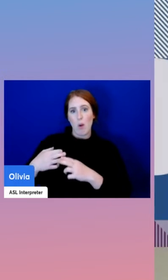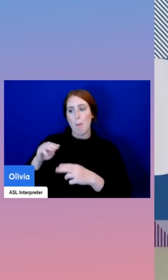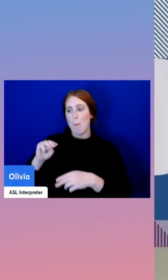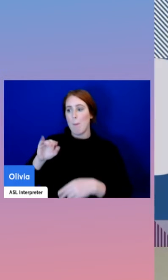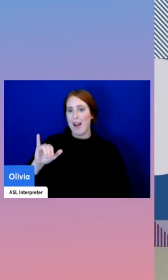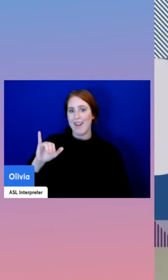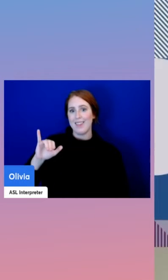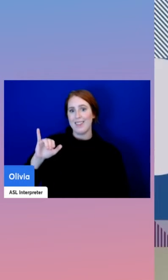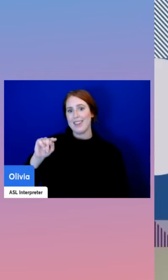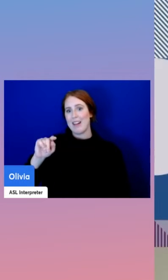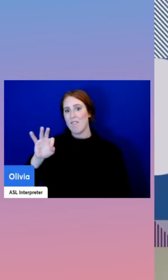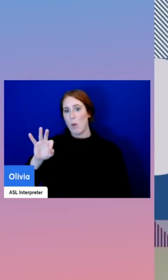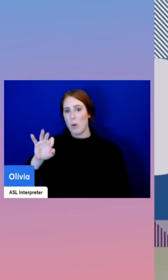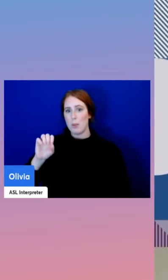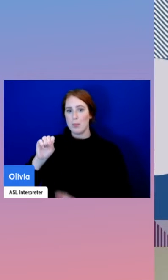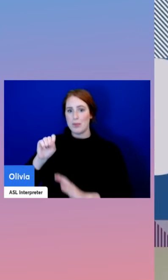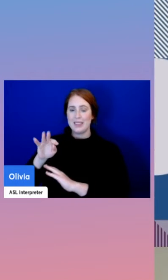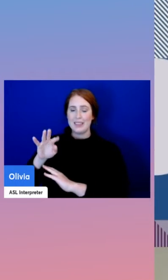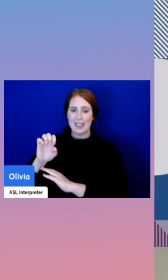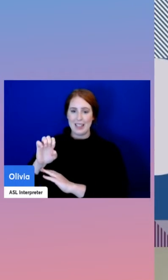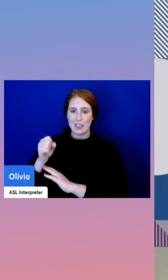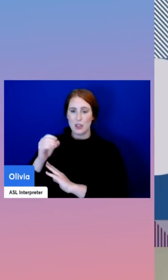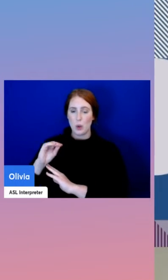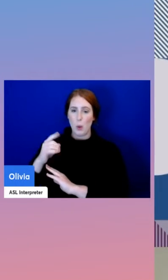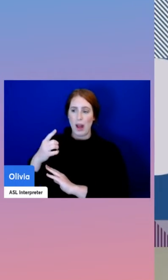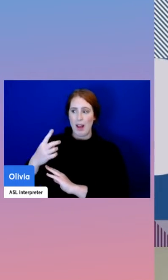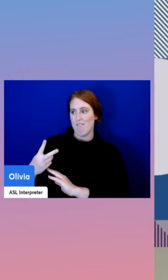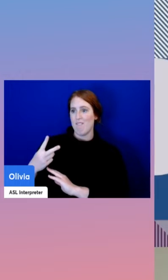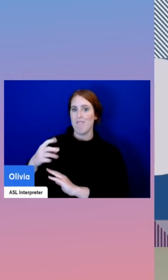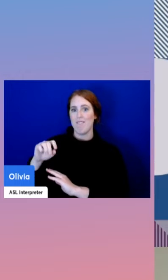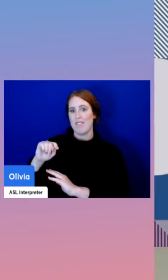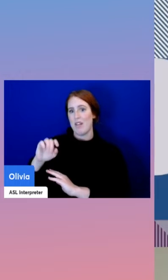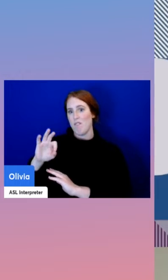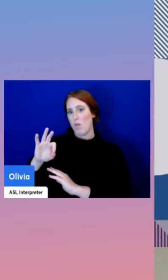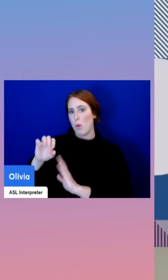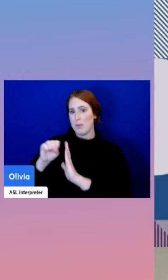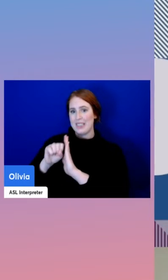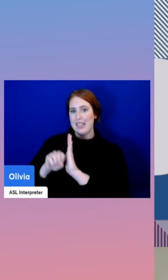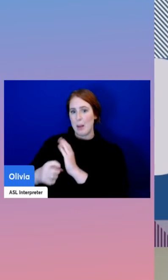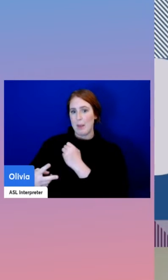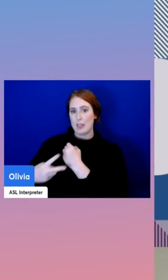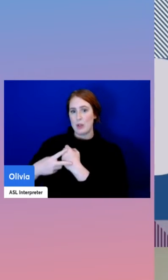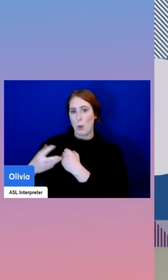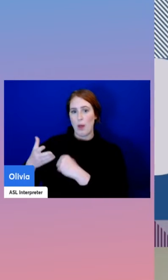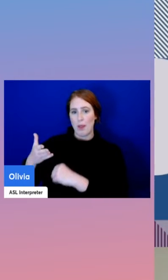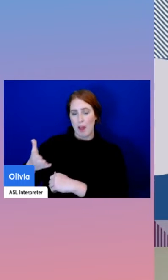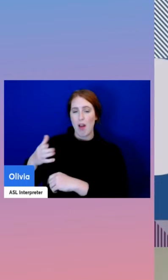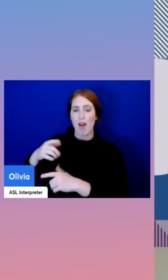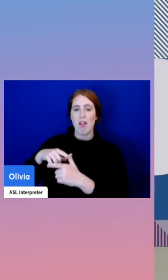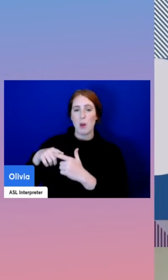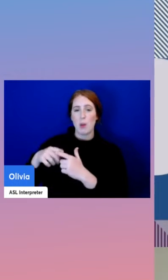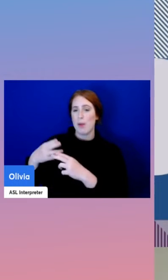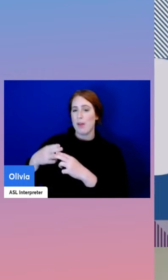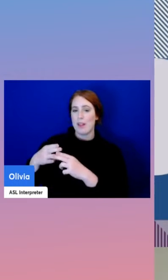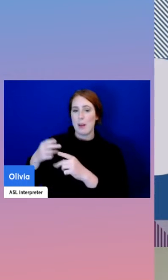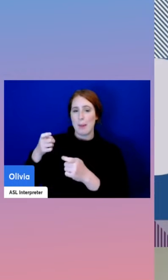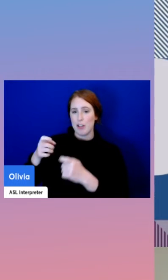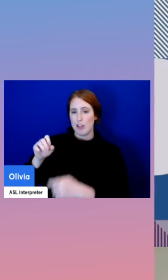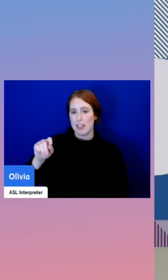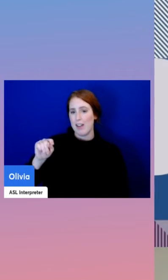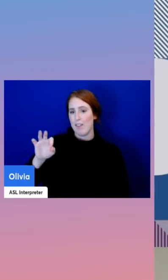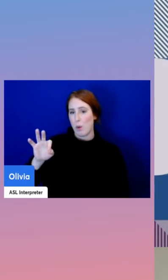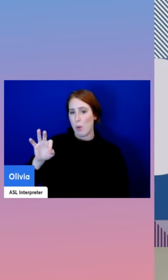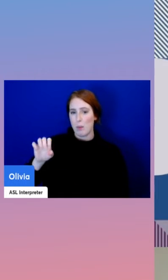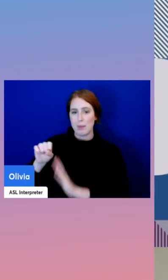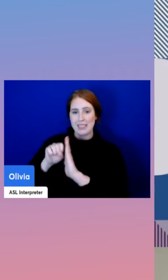accordingly have the Terraform state stored there. And this can appropriately manage your Terraform state while also ensuring that